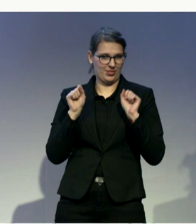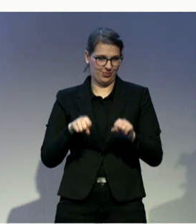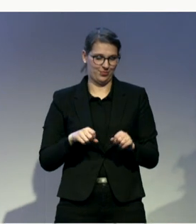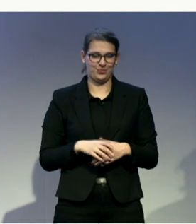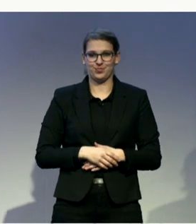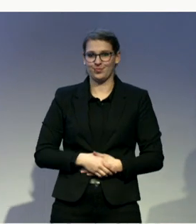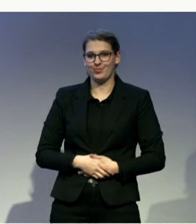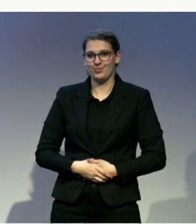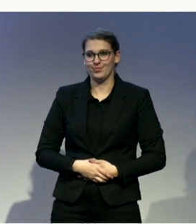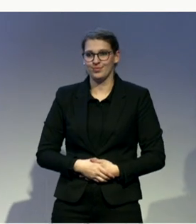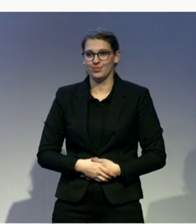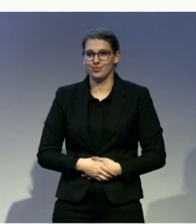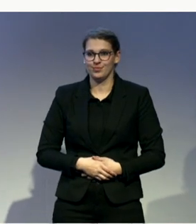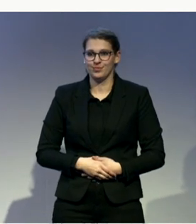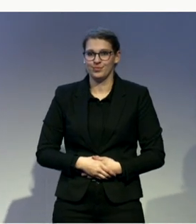Mirjana?